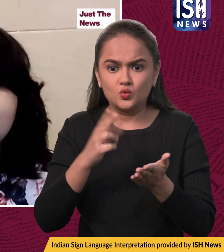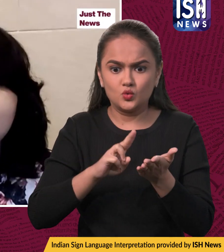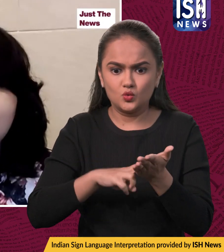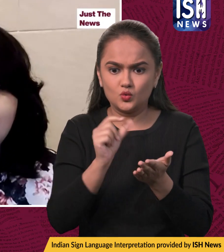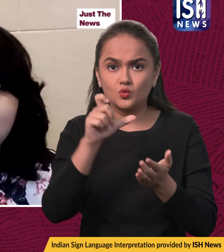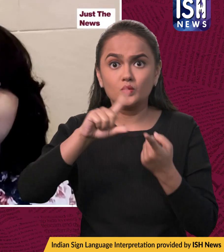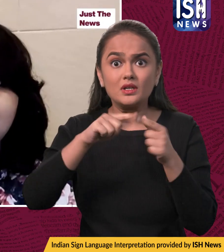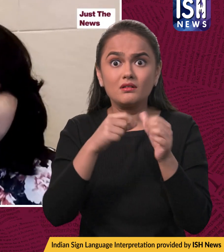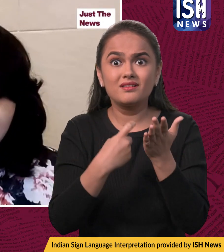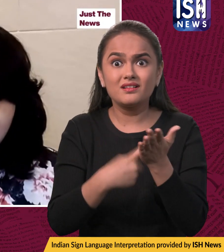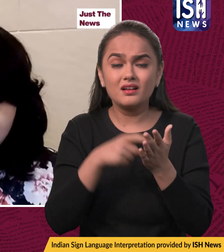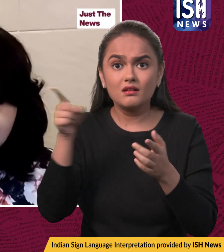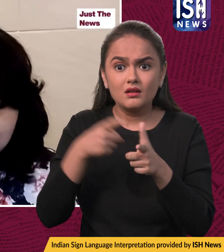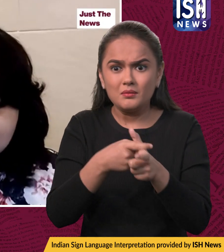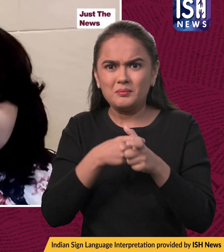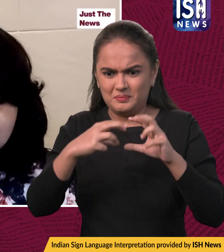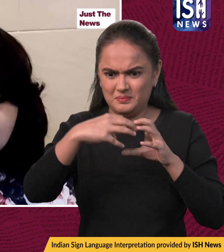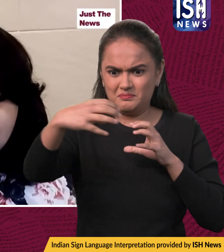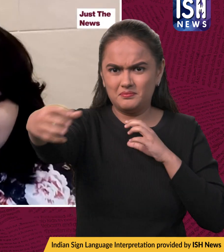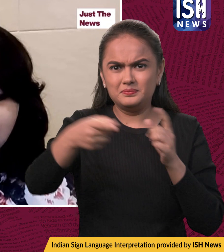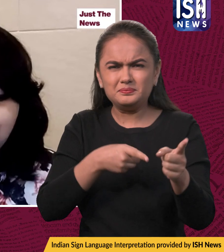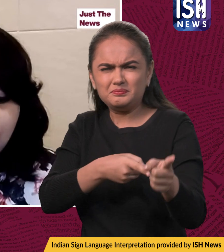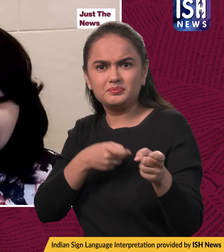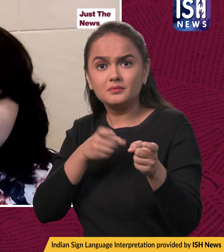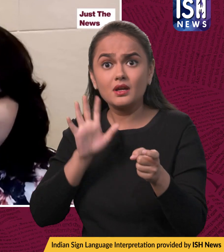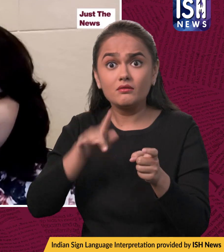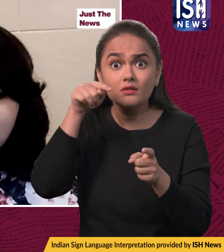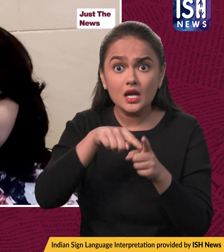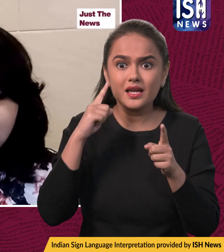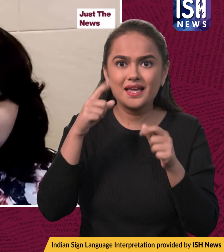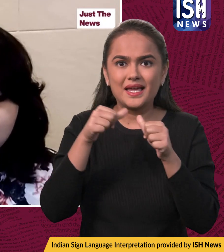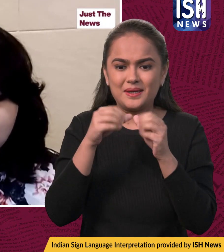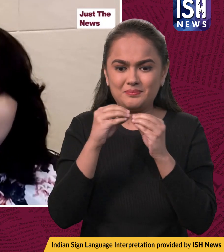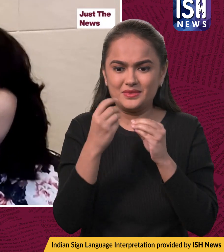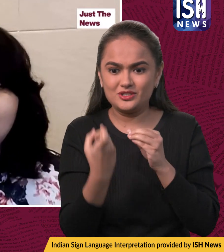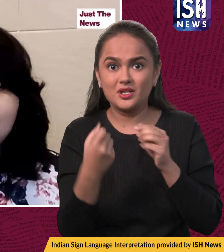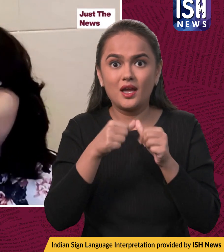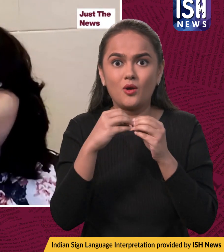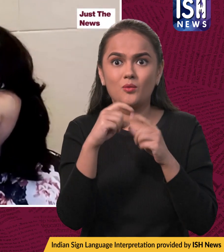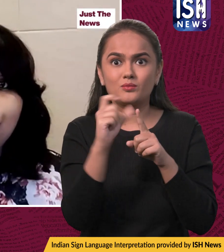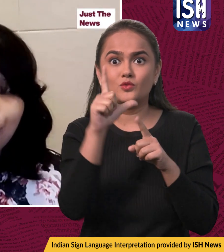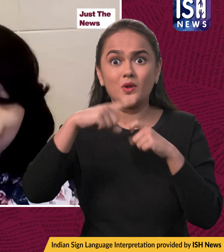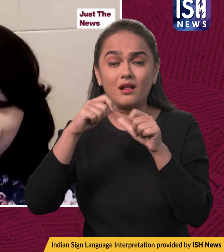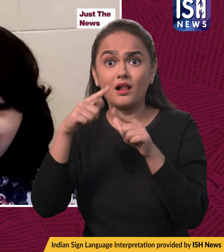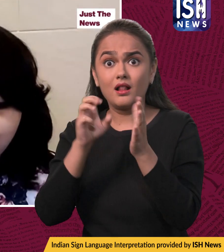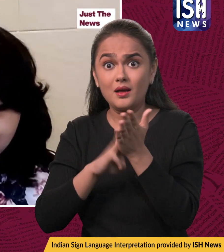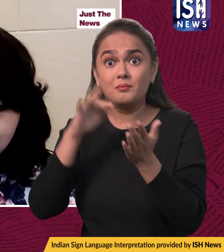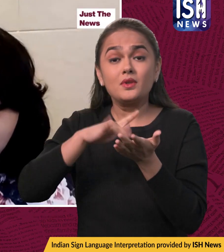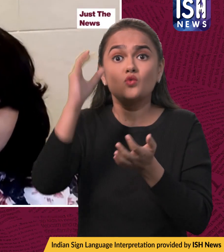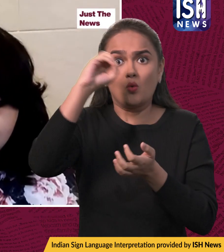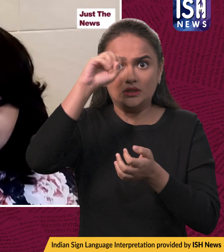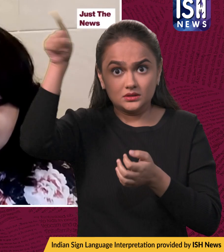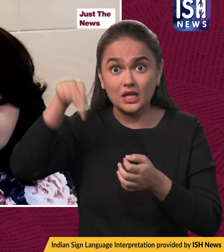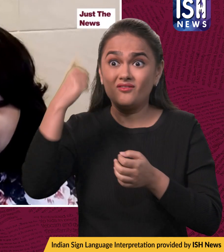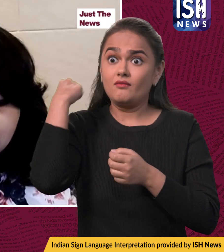generation nuclear capable ballistic missile Agni Prime from APJ Abdul Kalam Island off the coast of